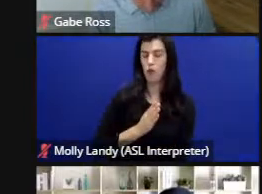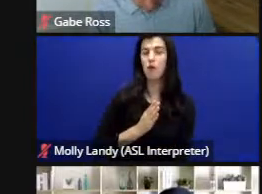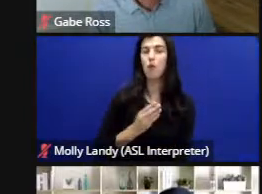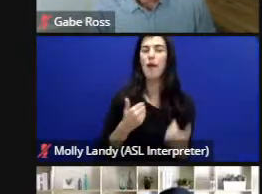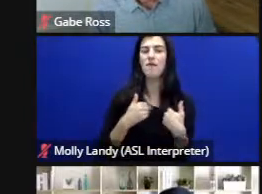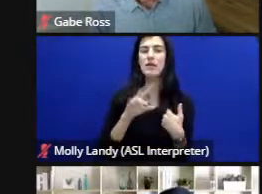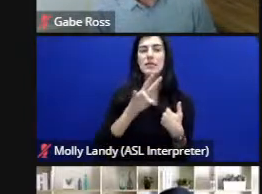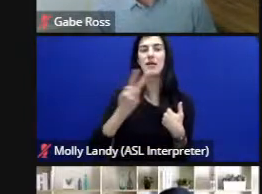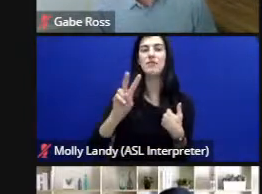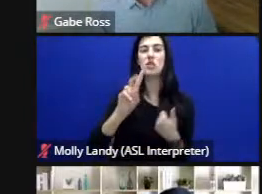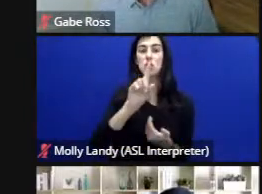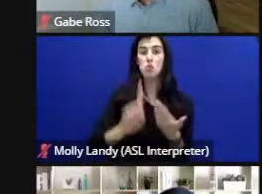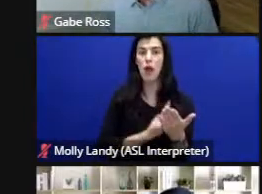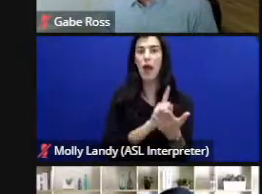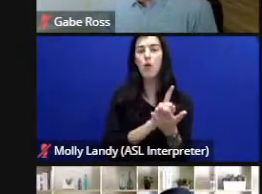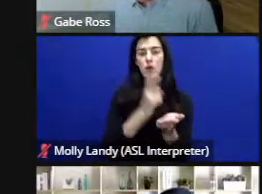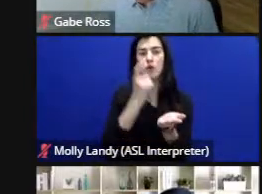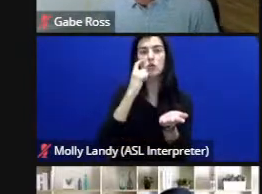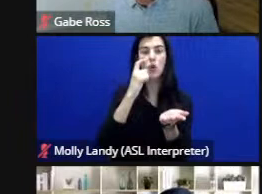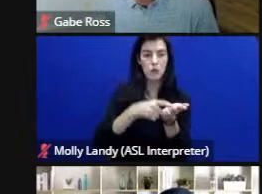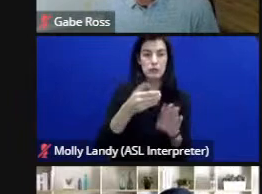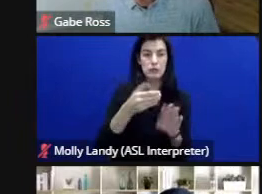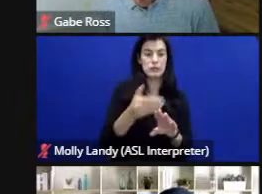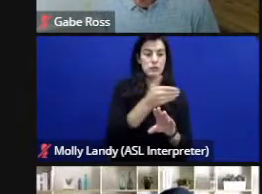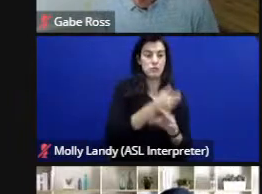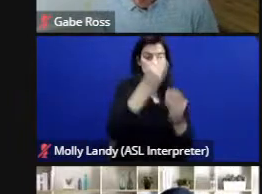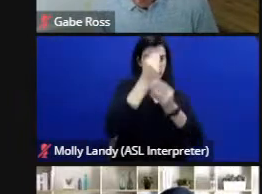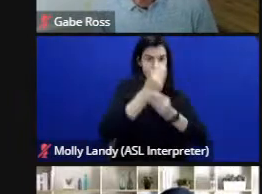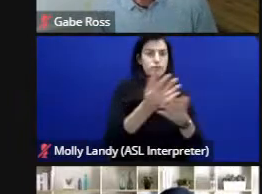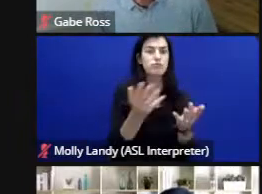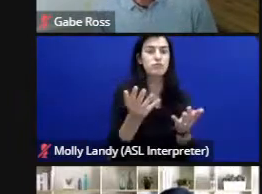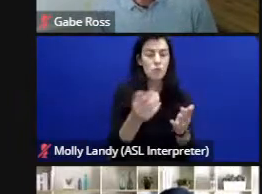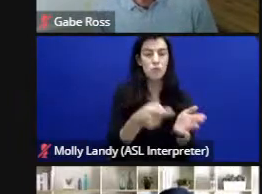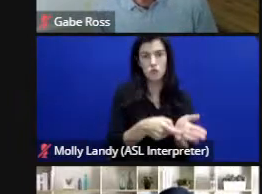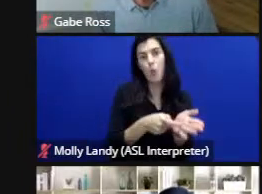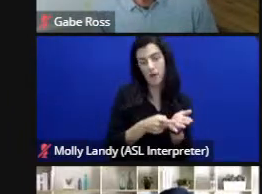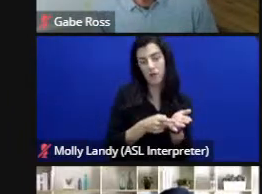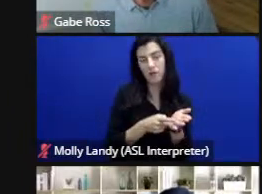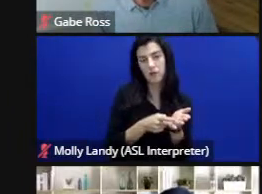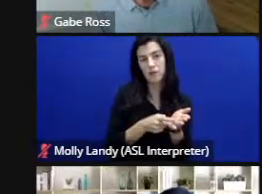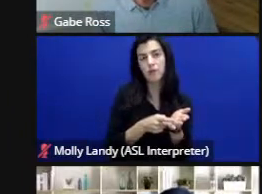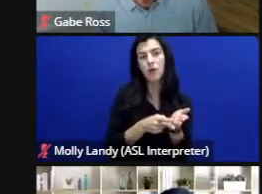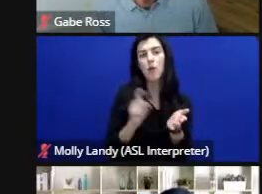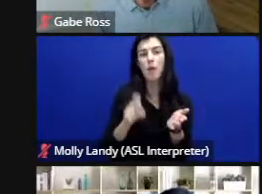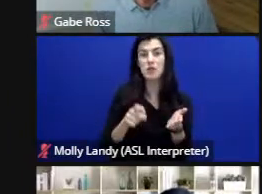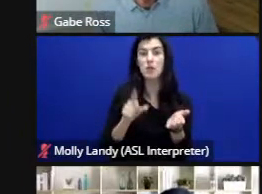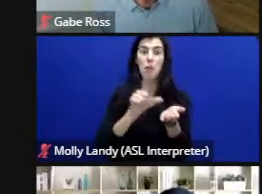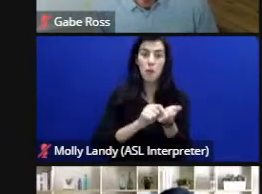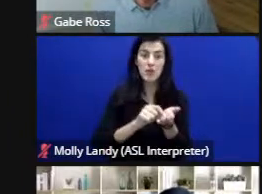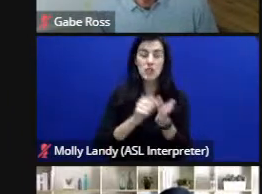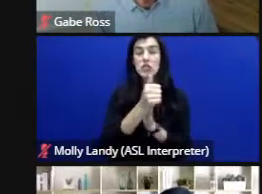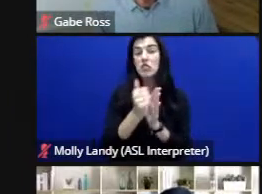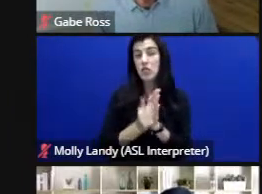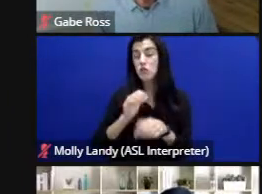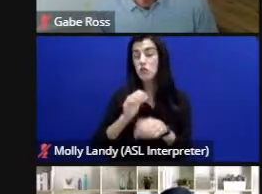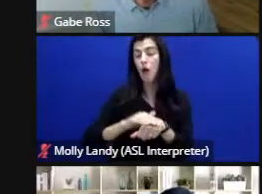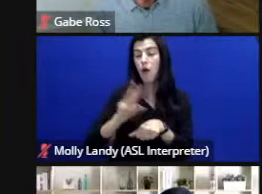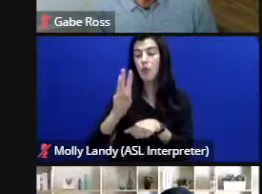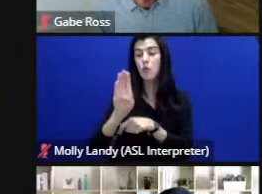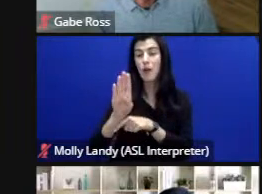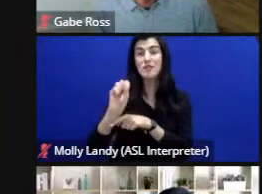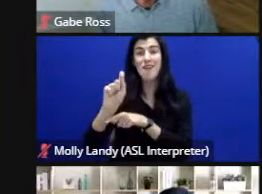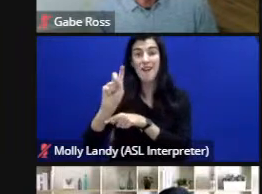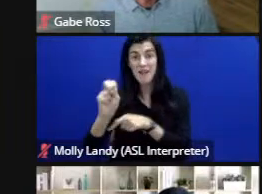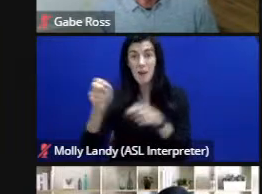72-hour notice requirement, publishing the agenda on our website and posting it at least 72